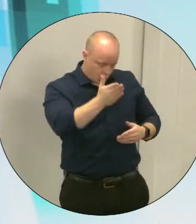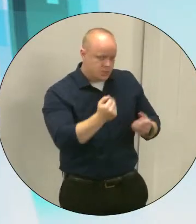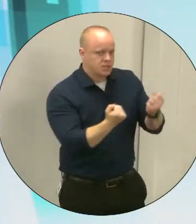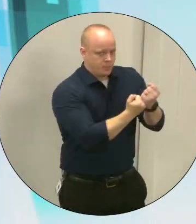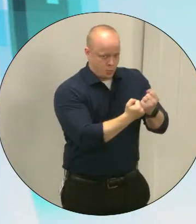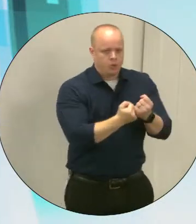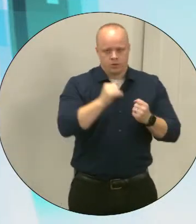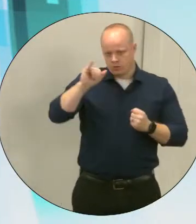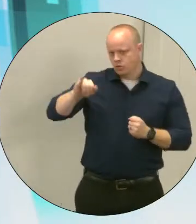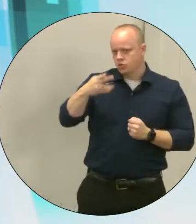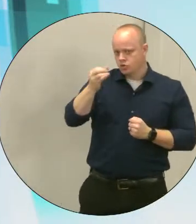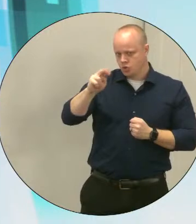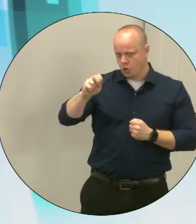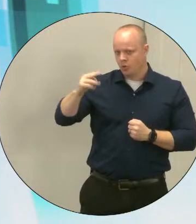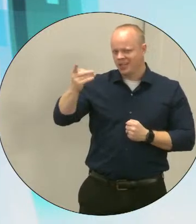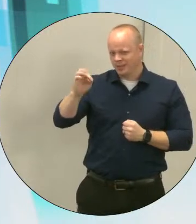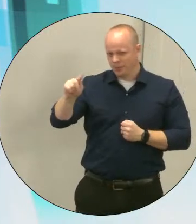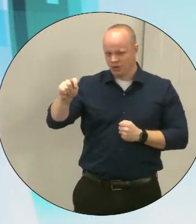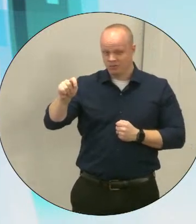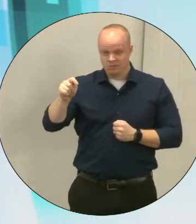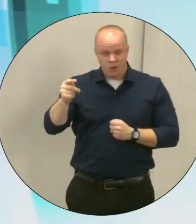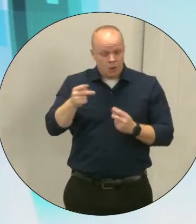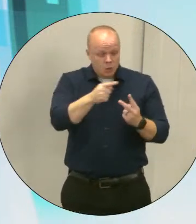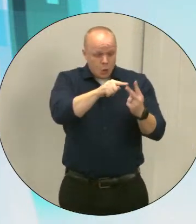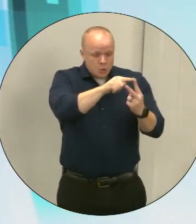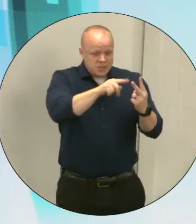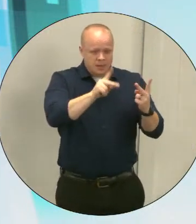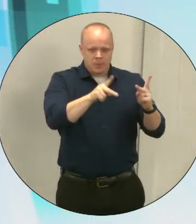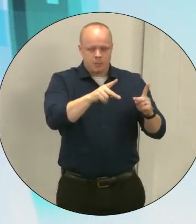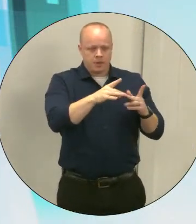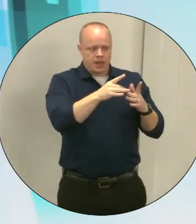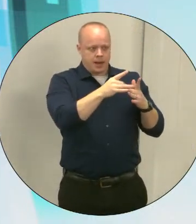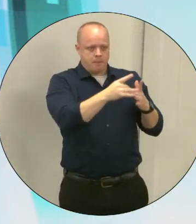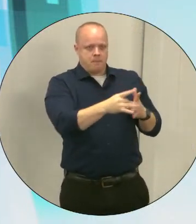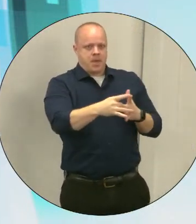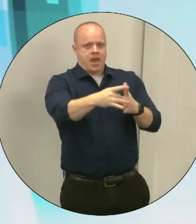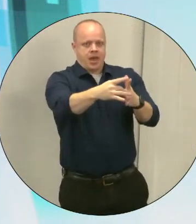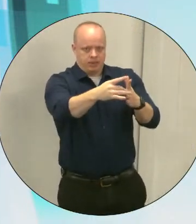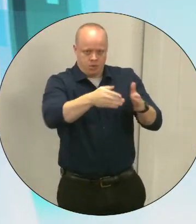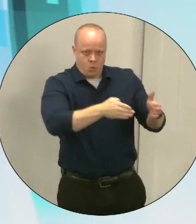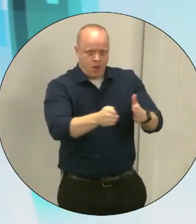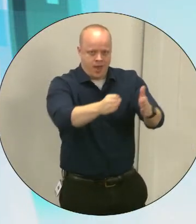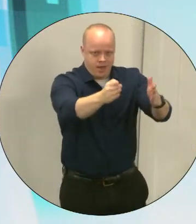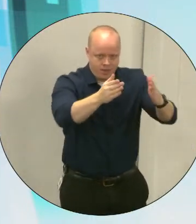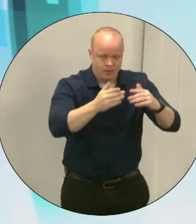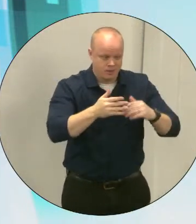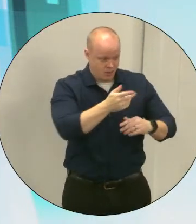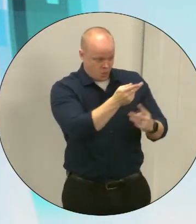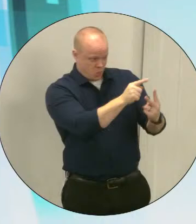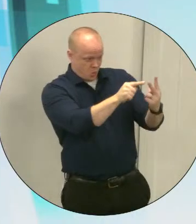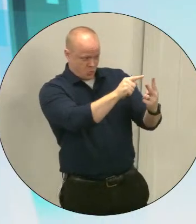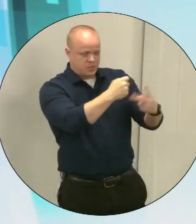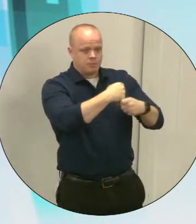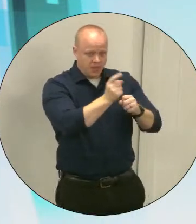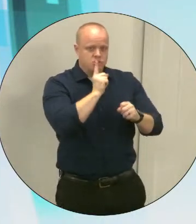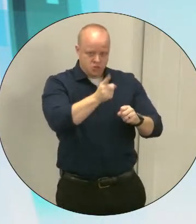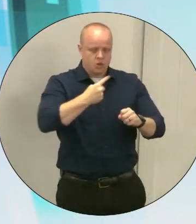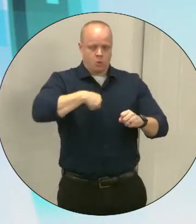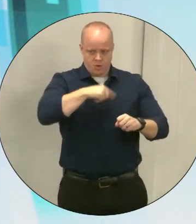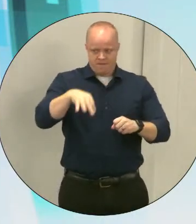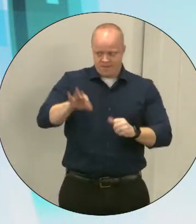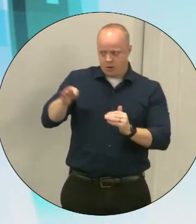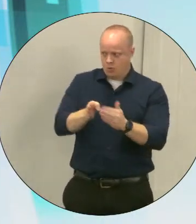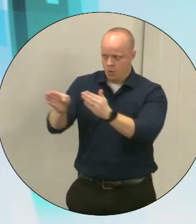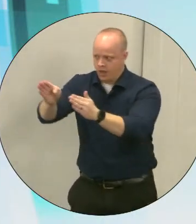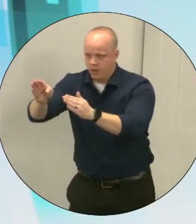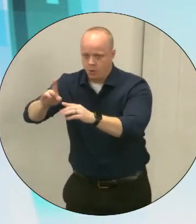Ebert. These are the people that paved the way. These are the ones that made sure we had a way when there